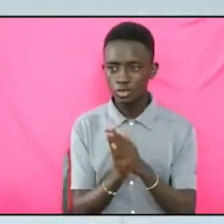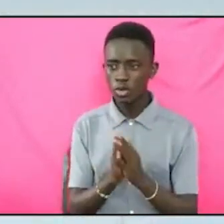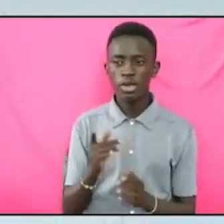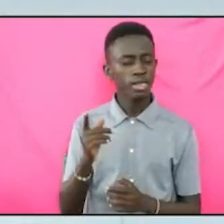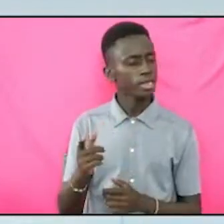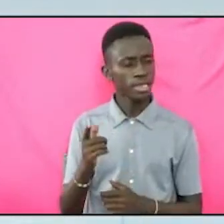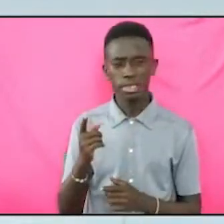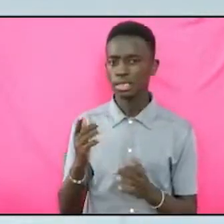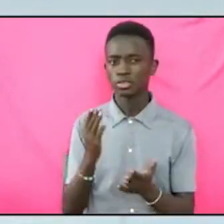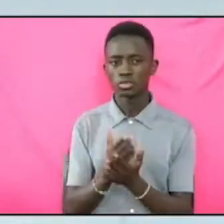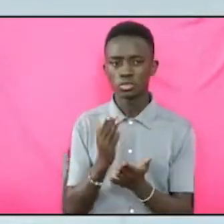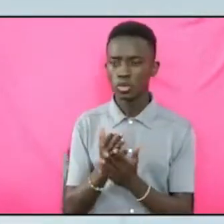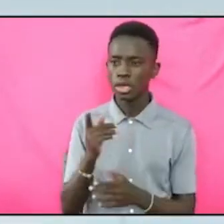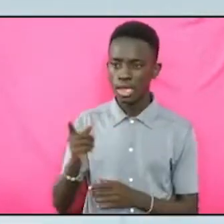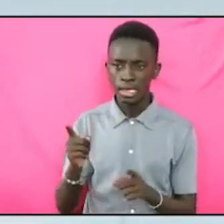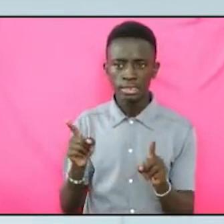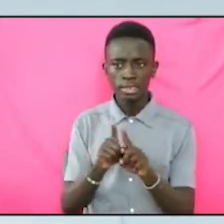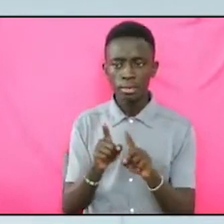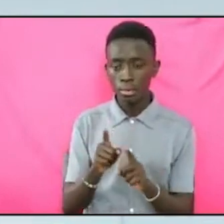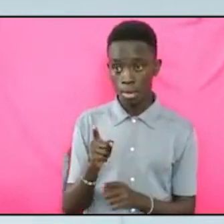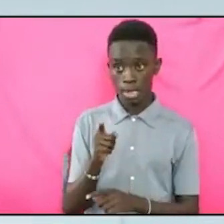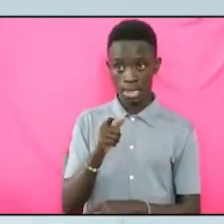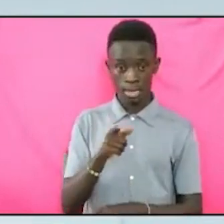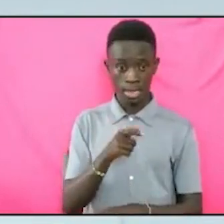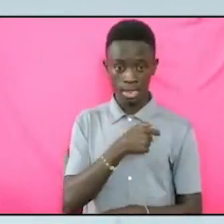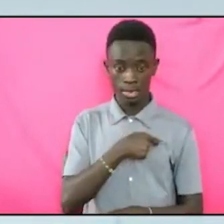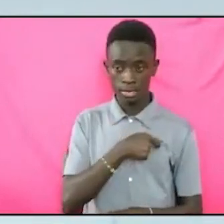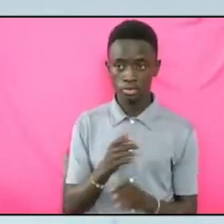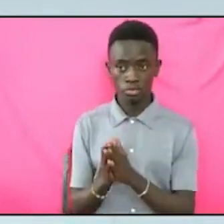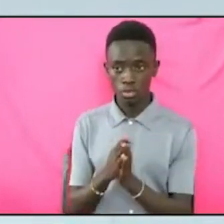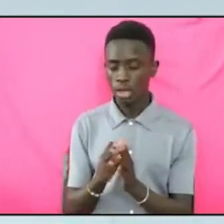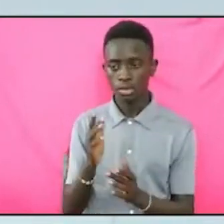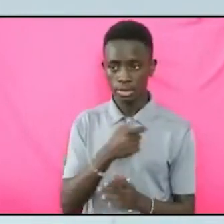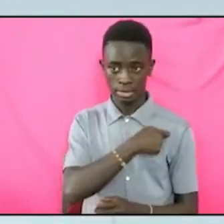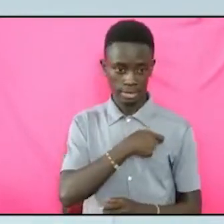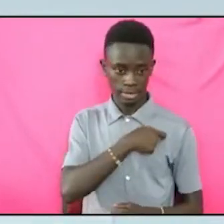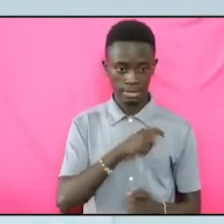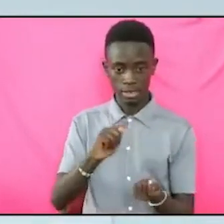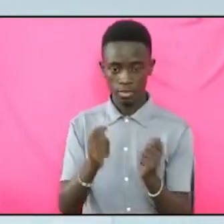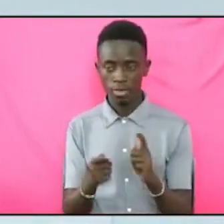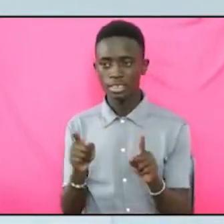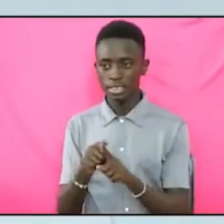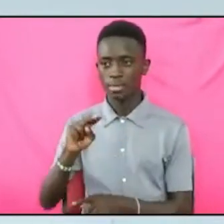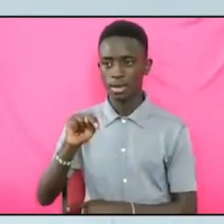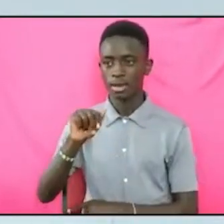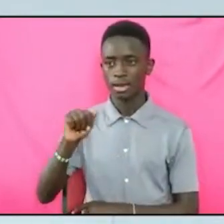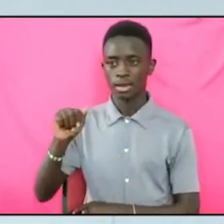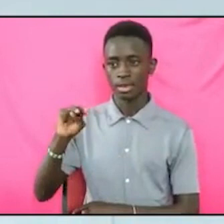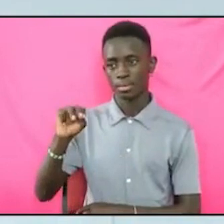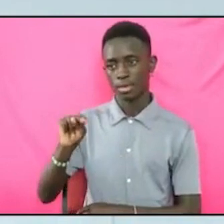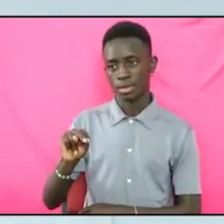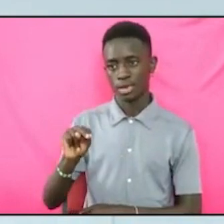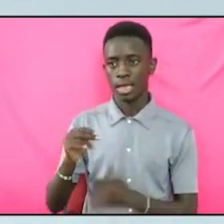big role as agents of transformation. At the onset, allow me to give just a brief background to